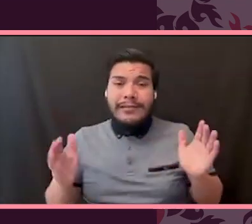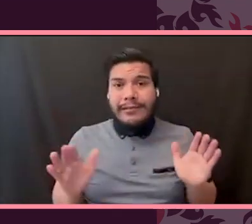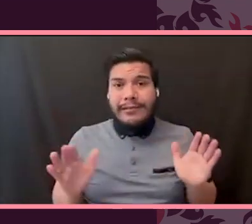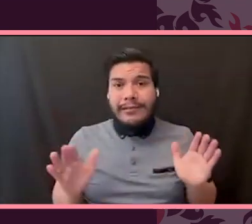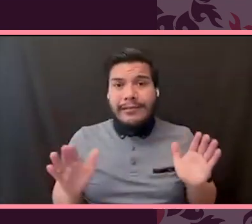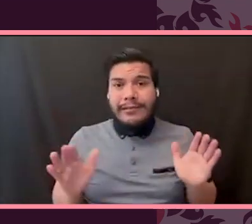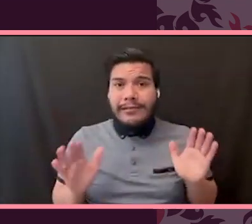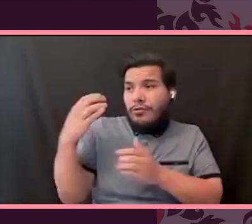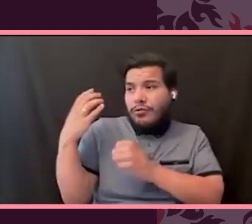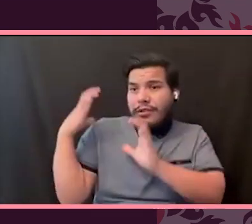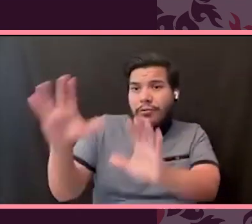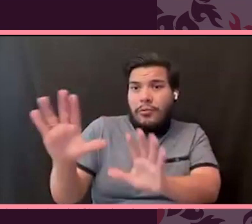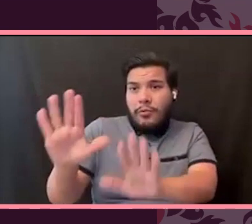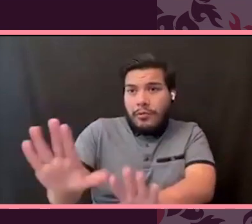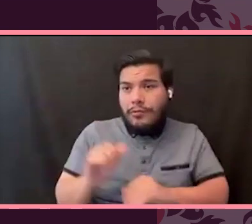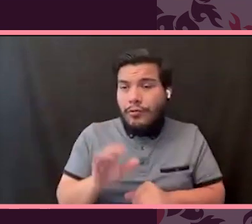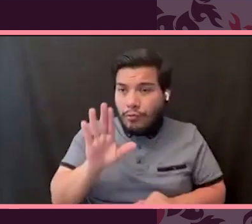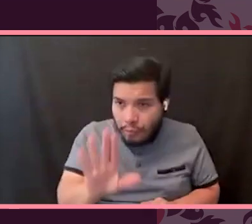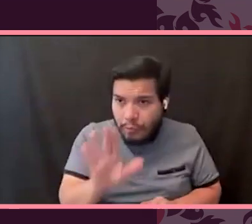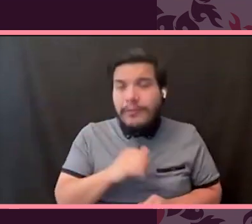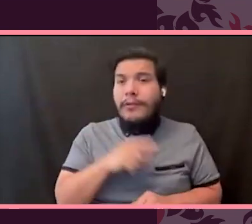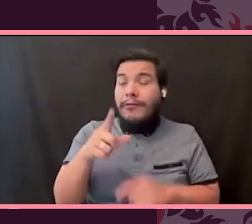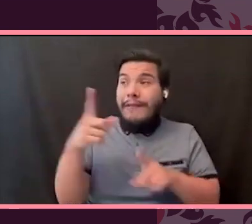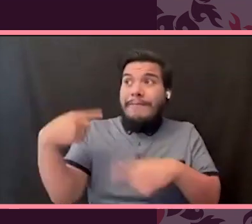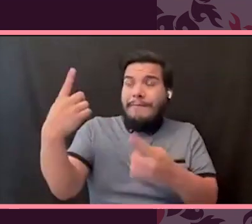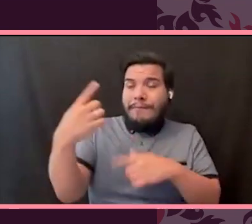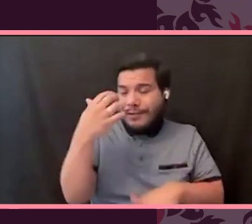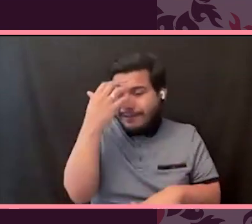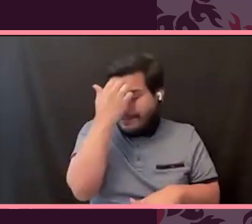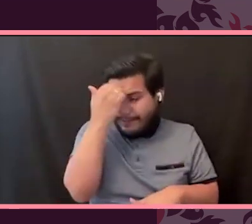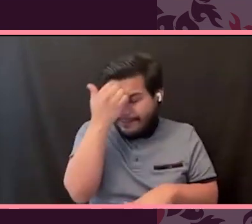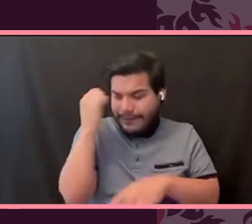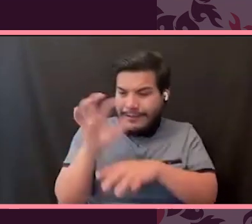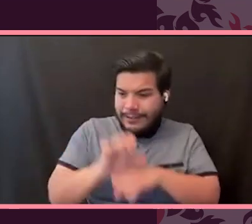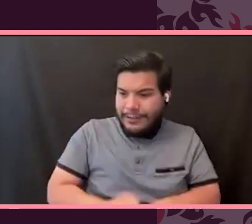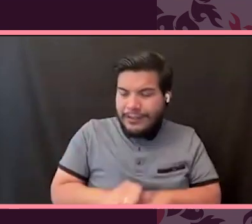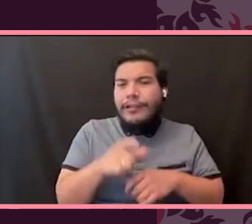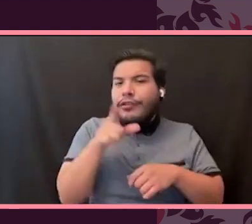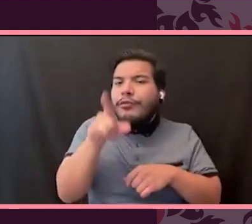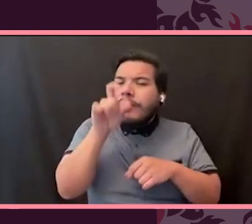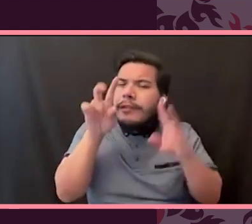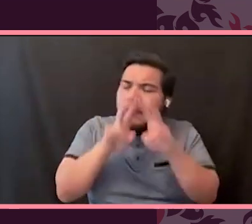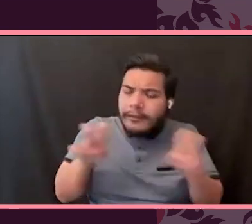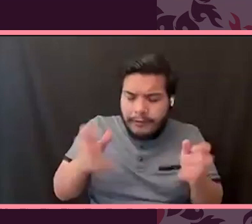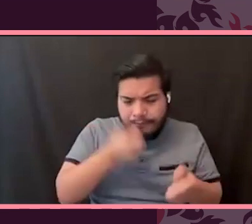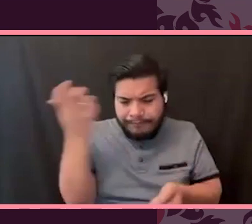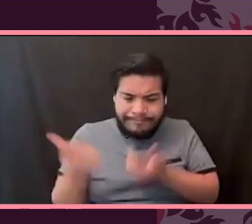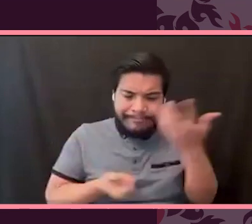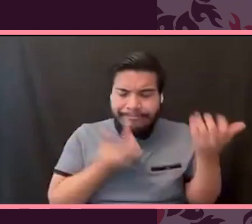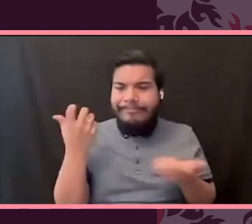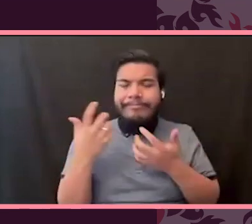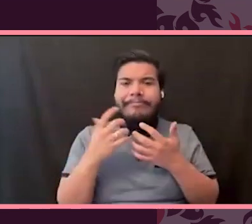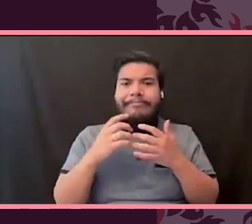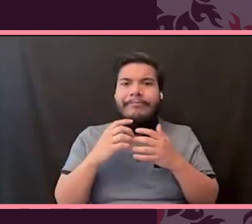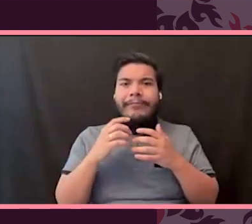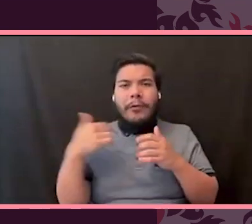That's your stuff. You have been conditioned to believe that, and you need to work through that so that we